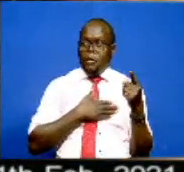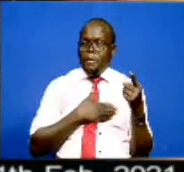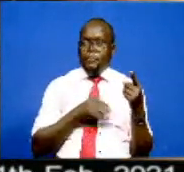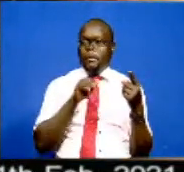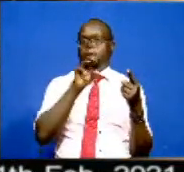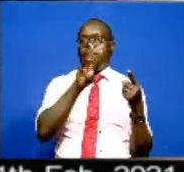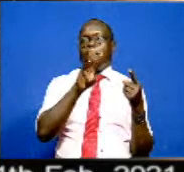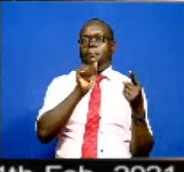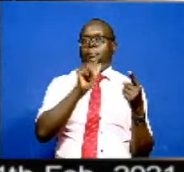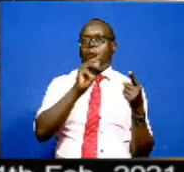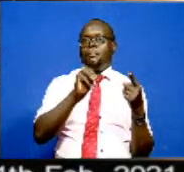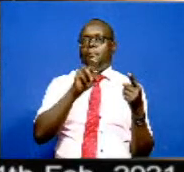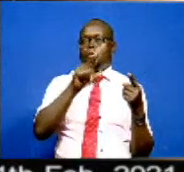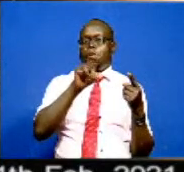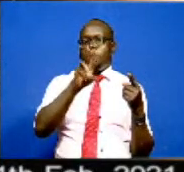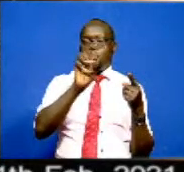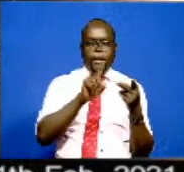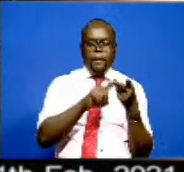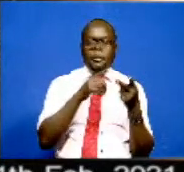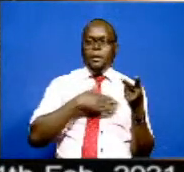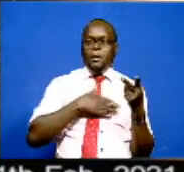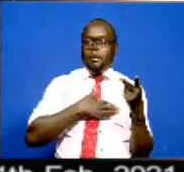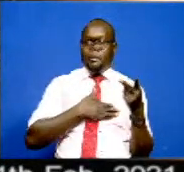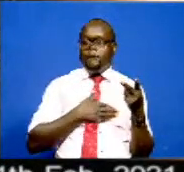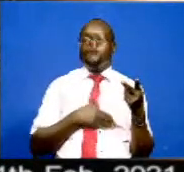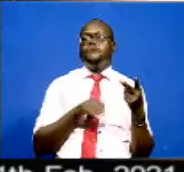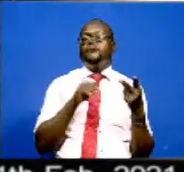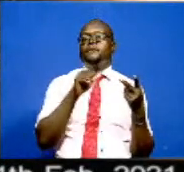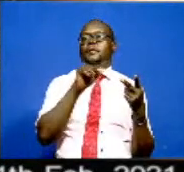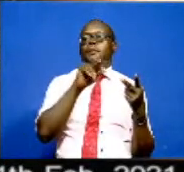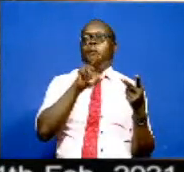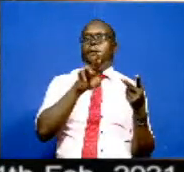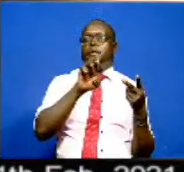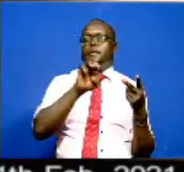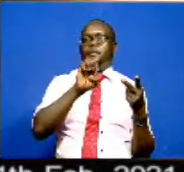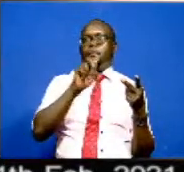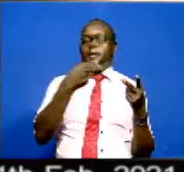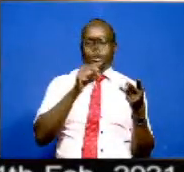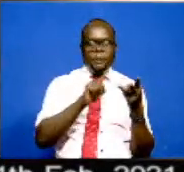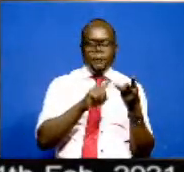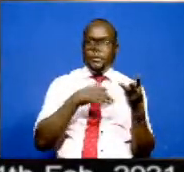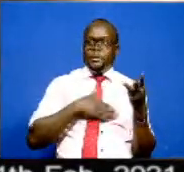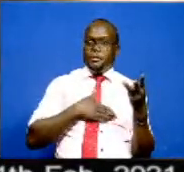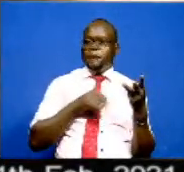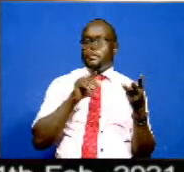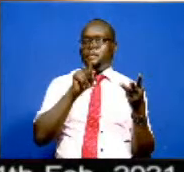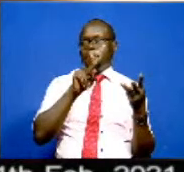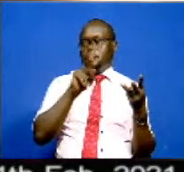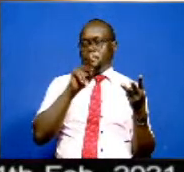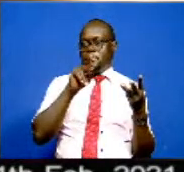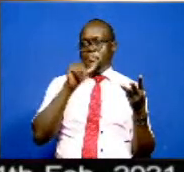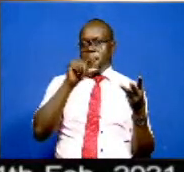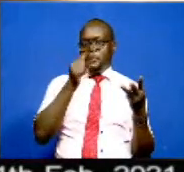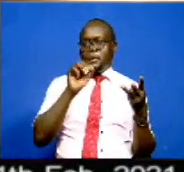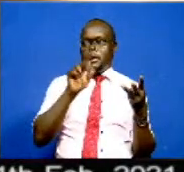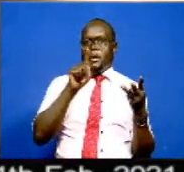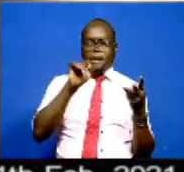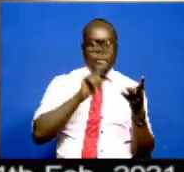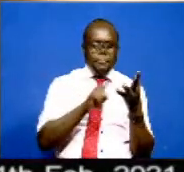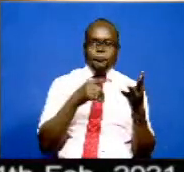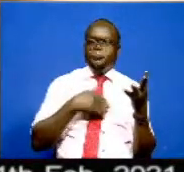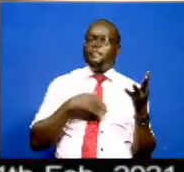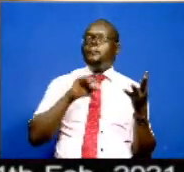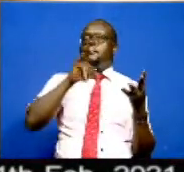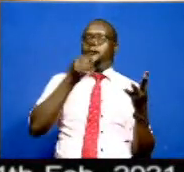Wangwe, CBS MP, the Honorable Dr. Rachel Kaki Nyamai MP, the Honorable David Gikari MP, the Honorable Joyce Akaye Maniko